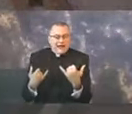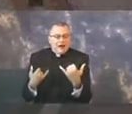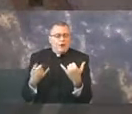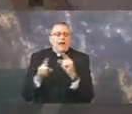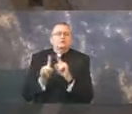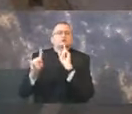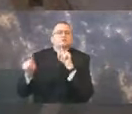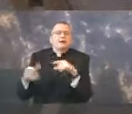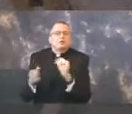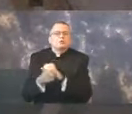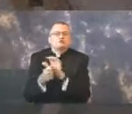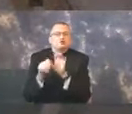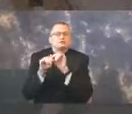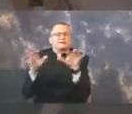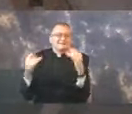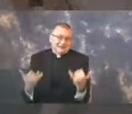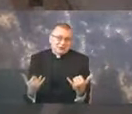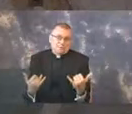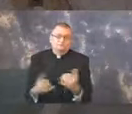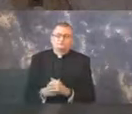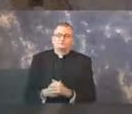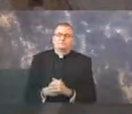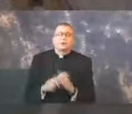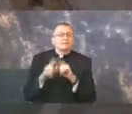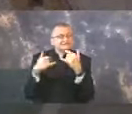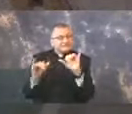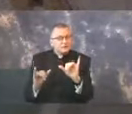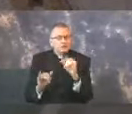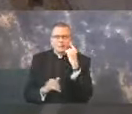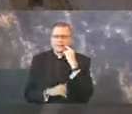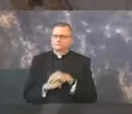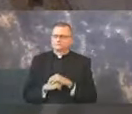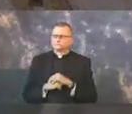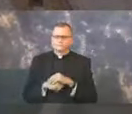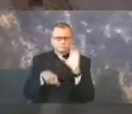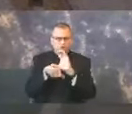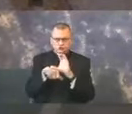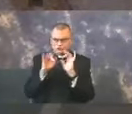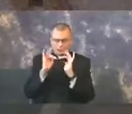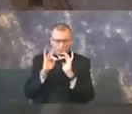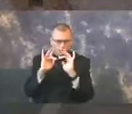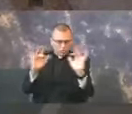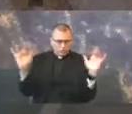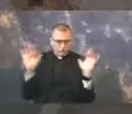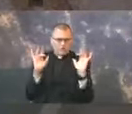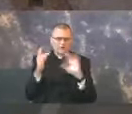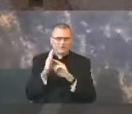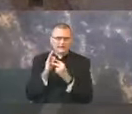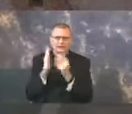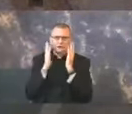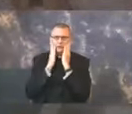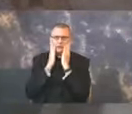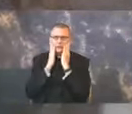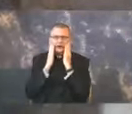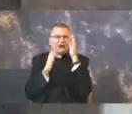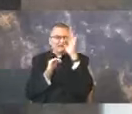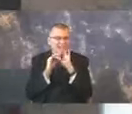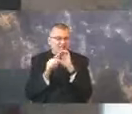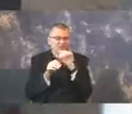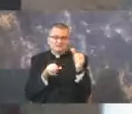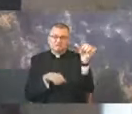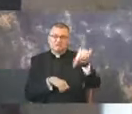Still, it might be asked, do our empty churches mean that in our time and place, faith has been overcome, that